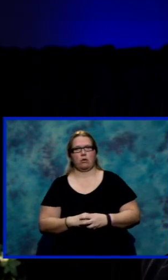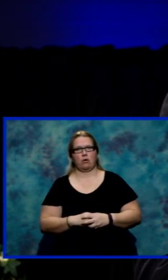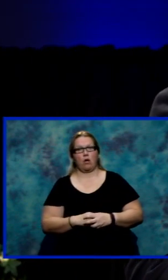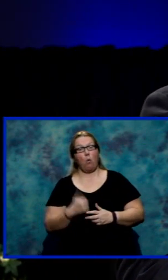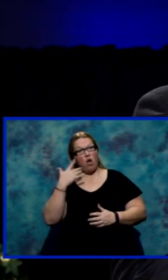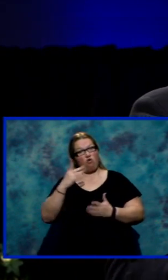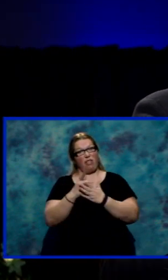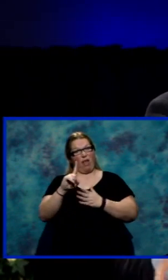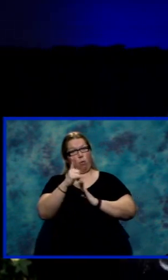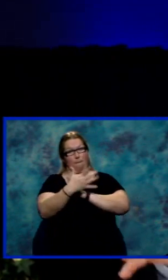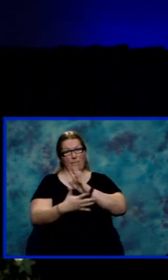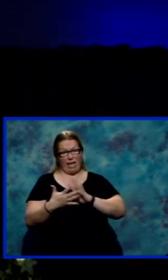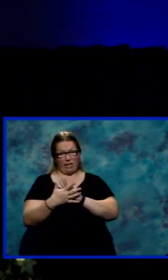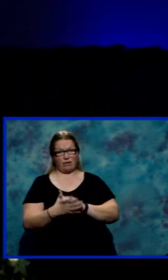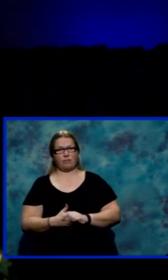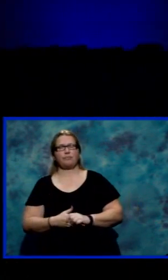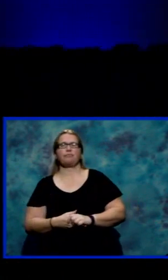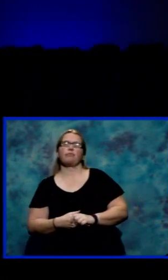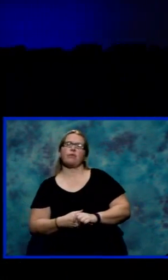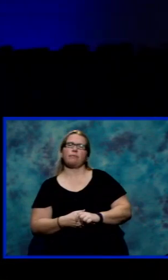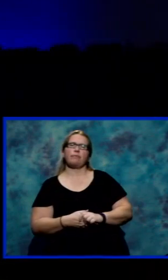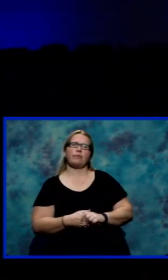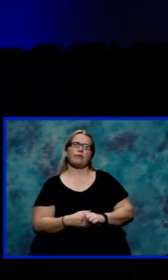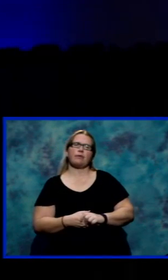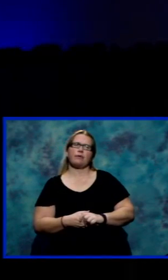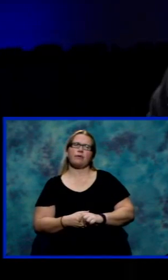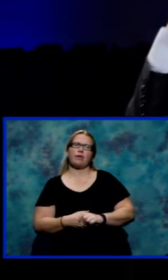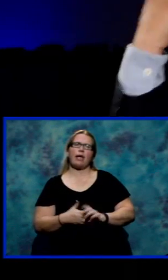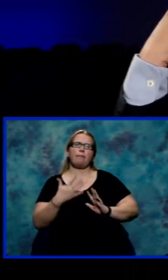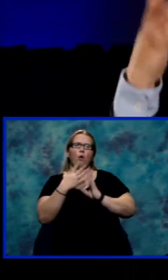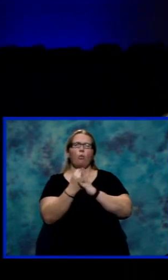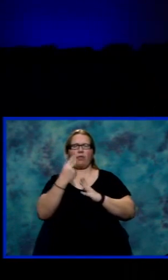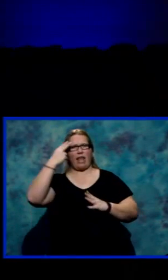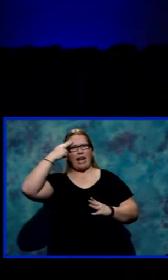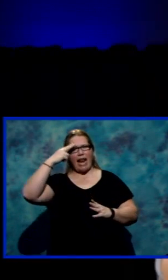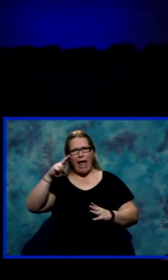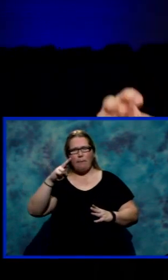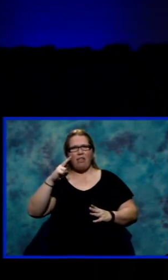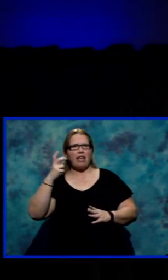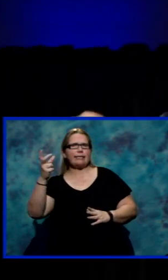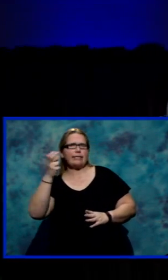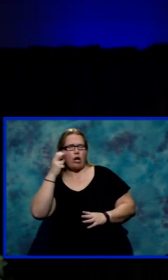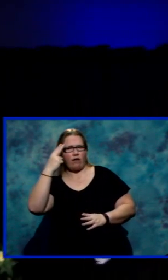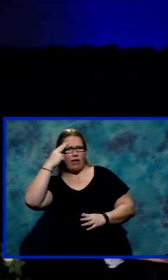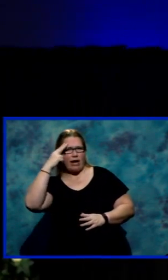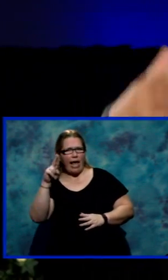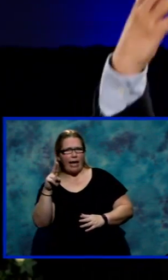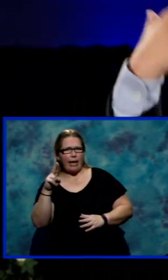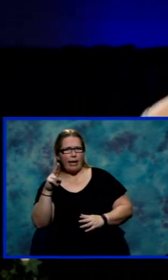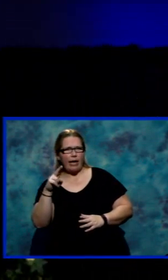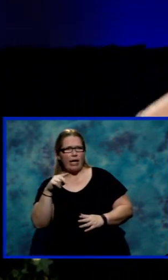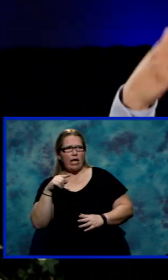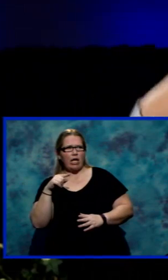what it means. It seems to indicate that with the connotation of the name and the sound of the name, that she actually